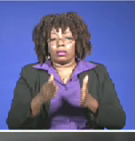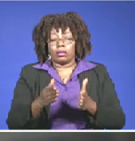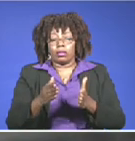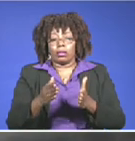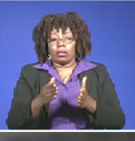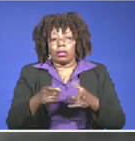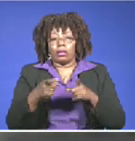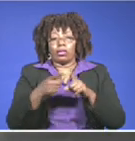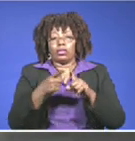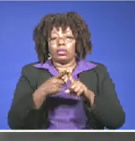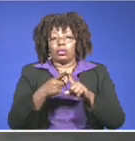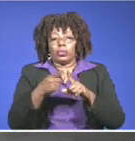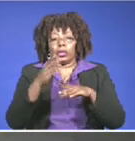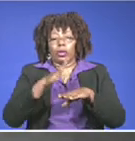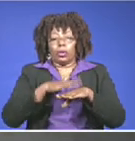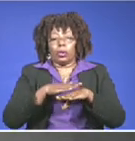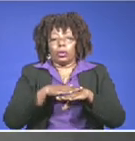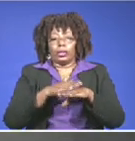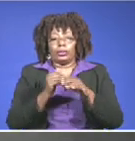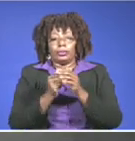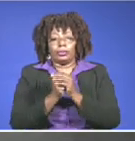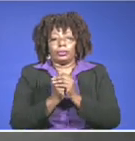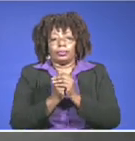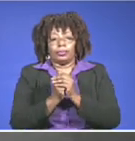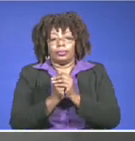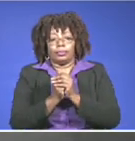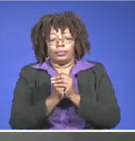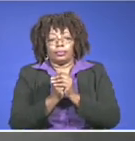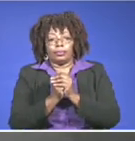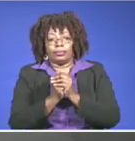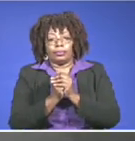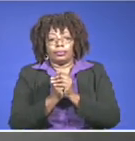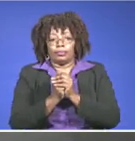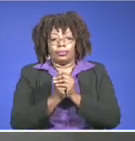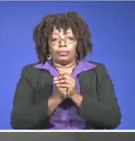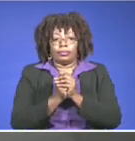at commencement. Jiminy DeSwain, ZNS Network News.